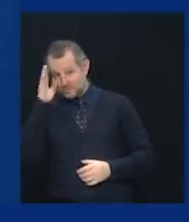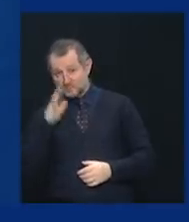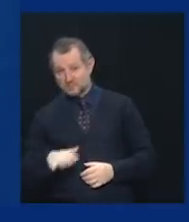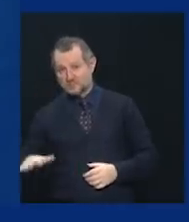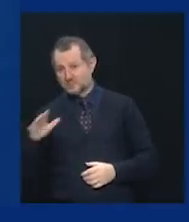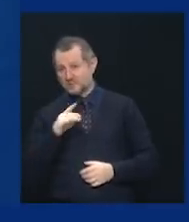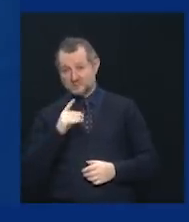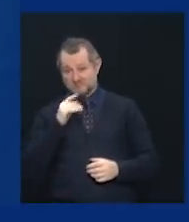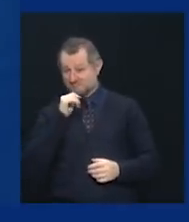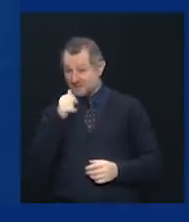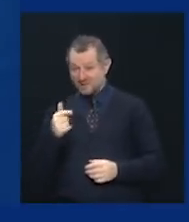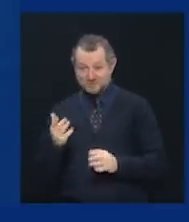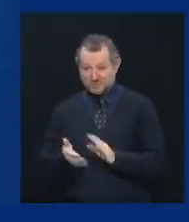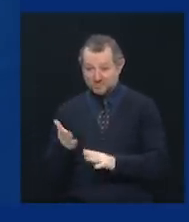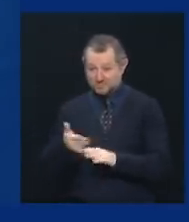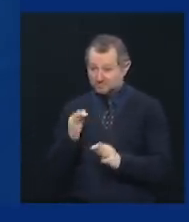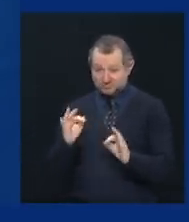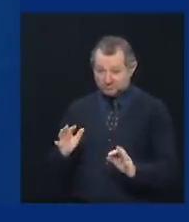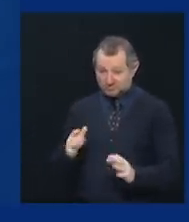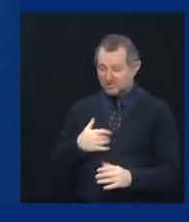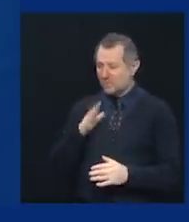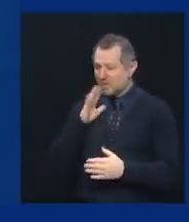can use other hospitals.